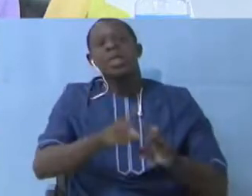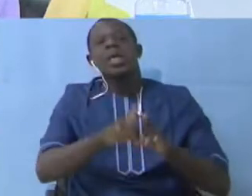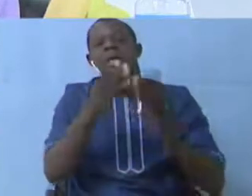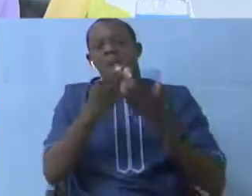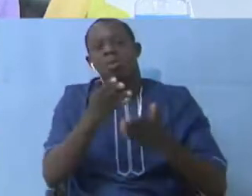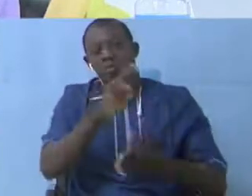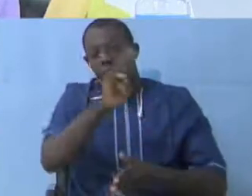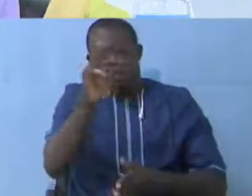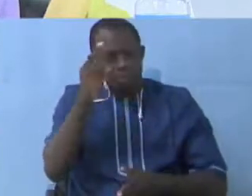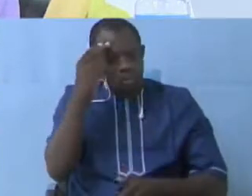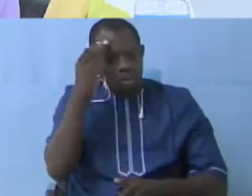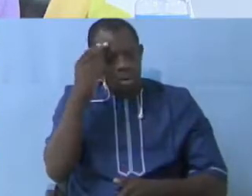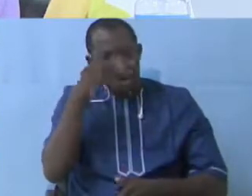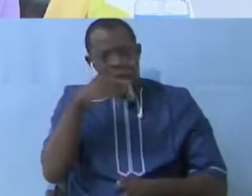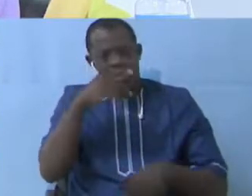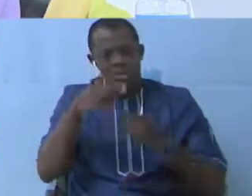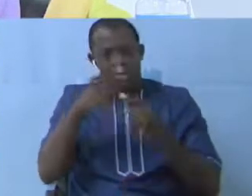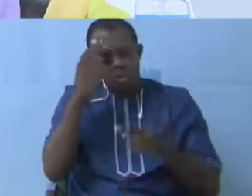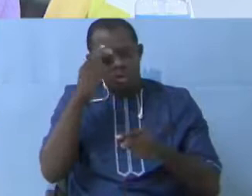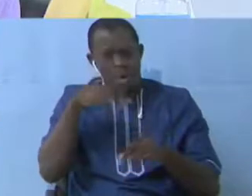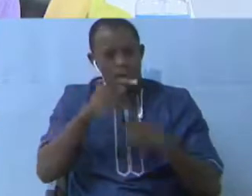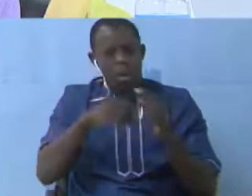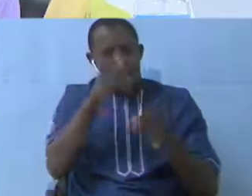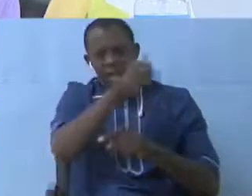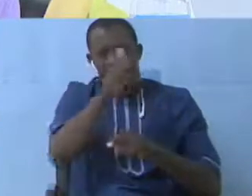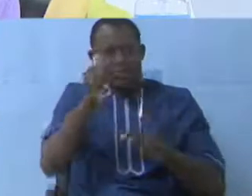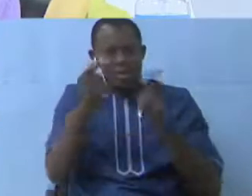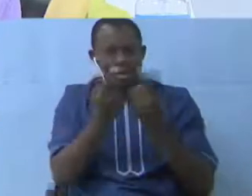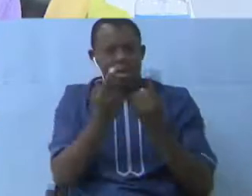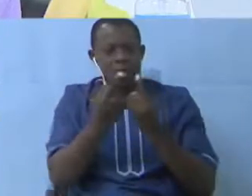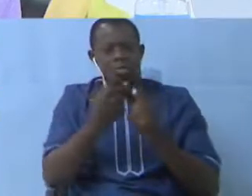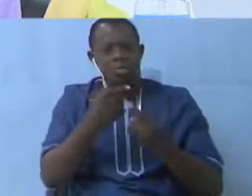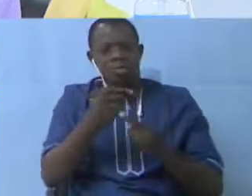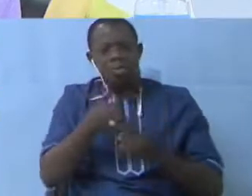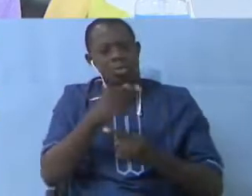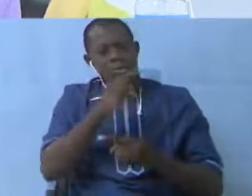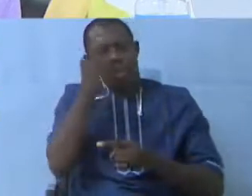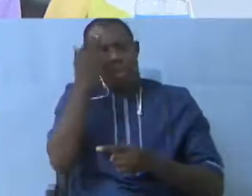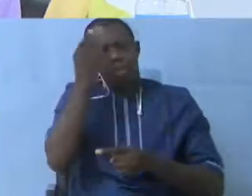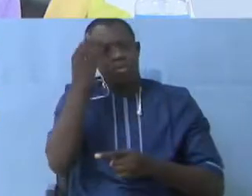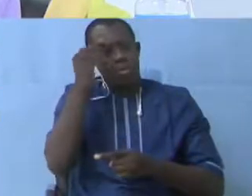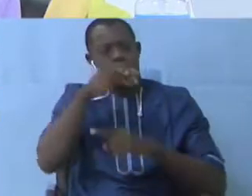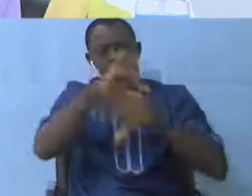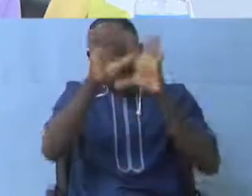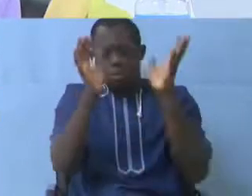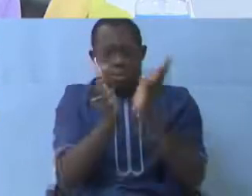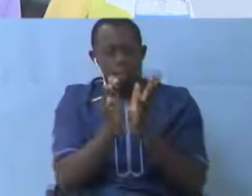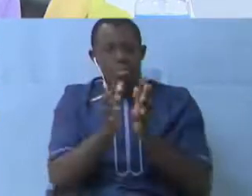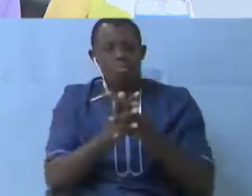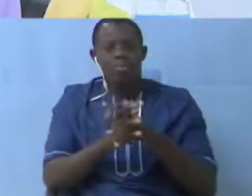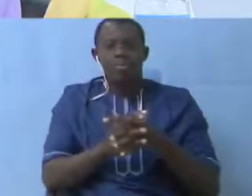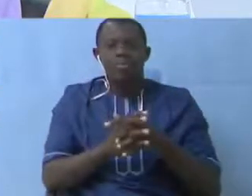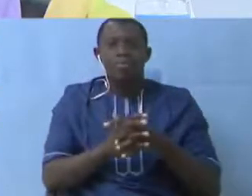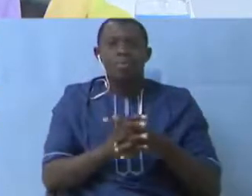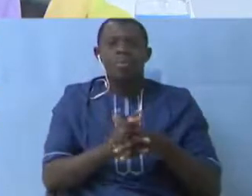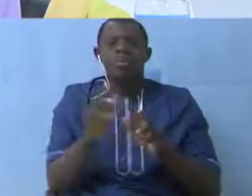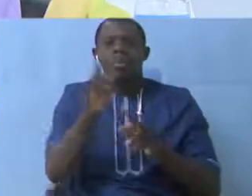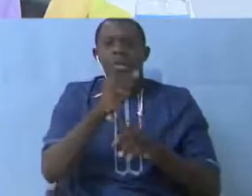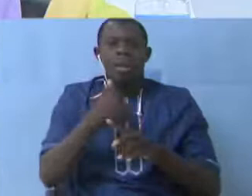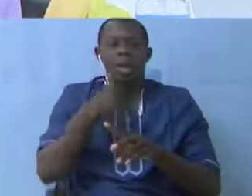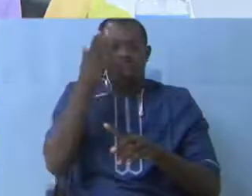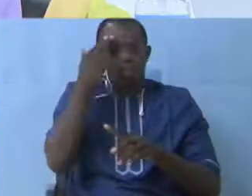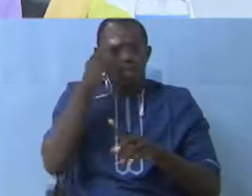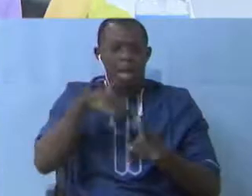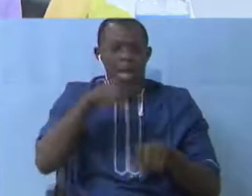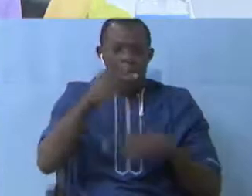I'm not sure that I know about everything. nekkul nag ne xam naa nag yëpp de. But what I do know